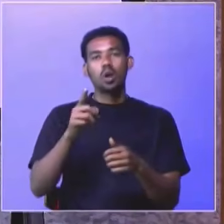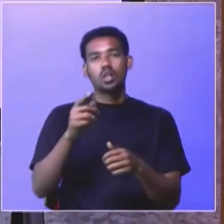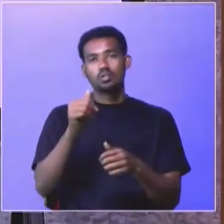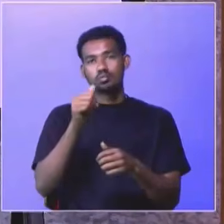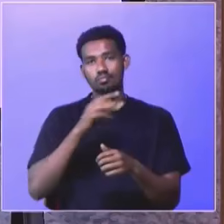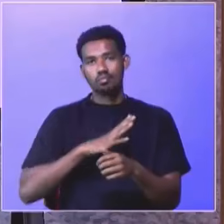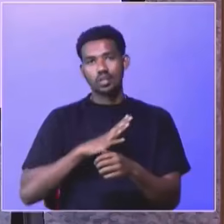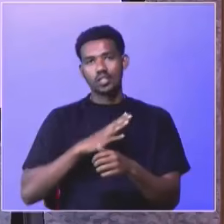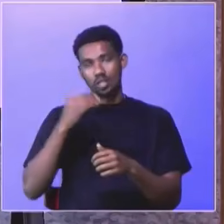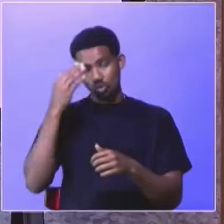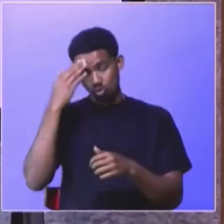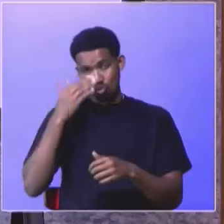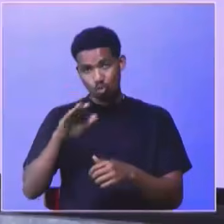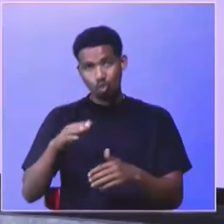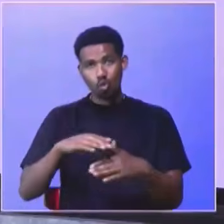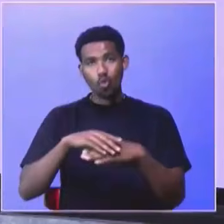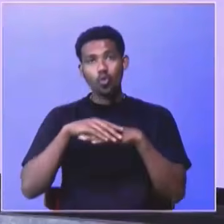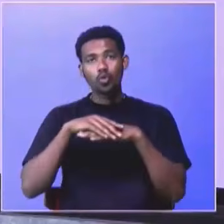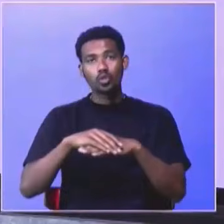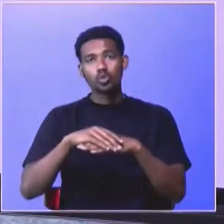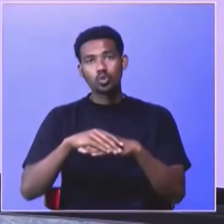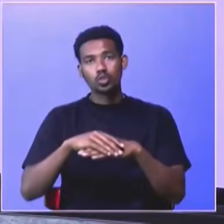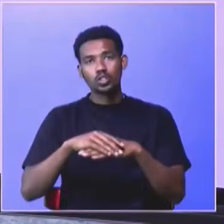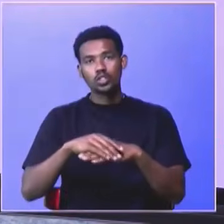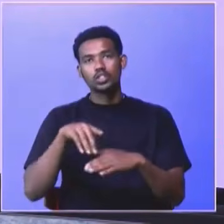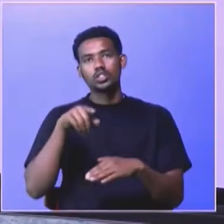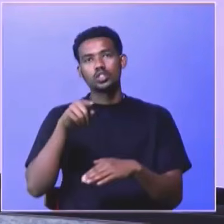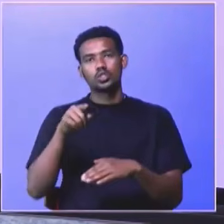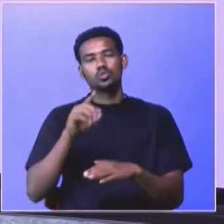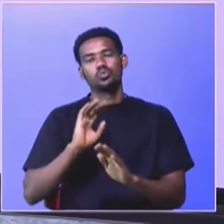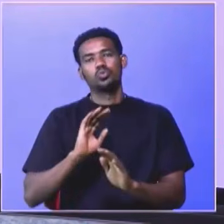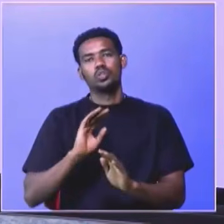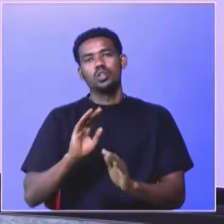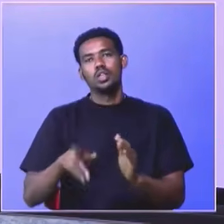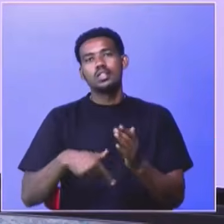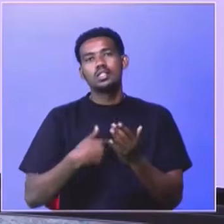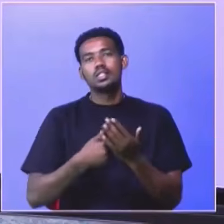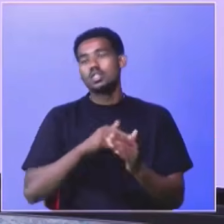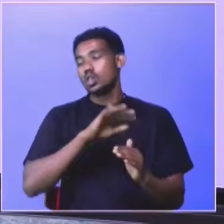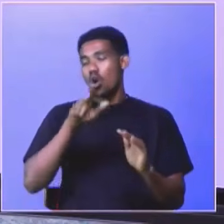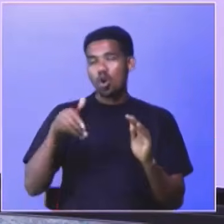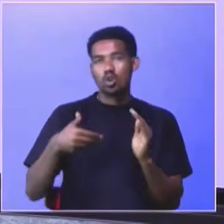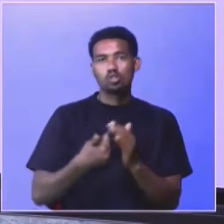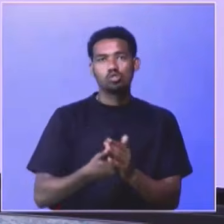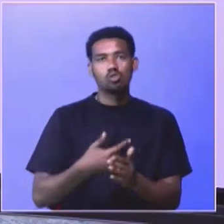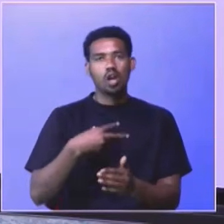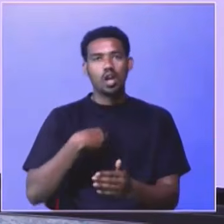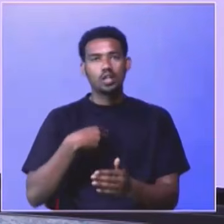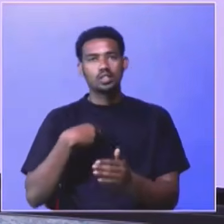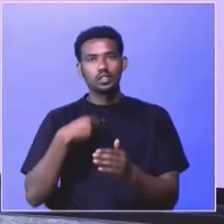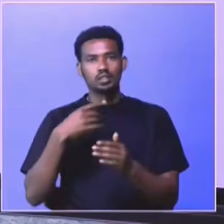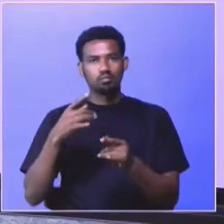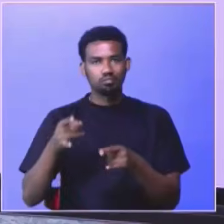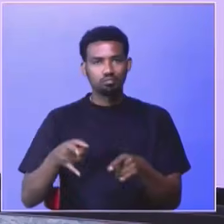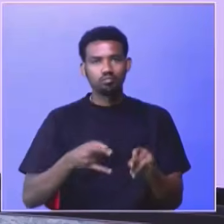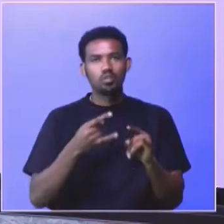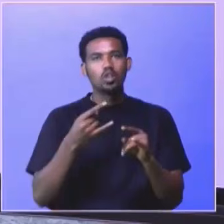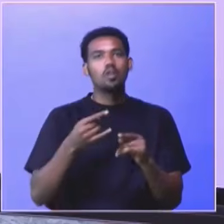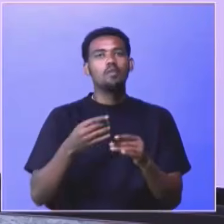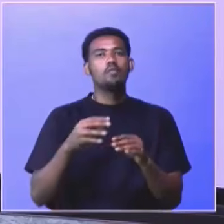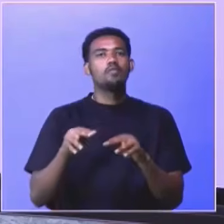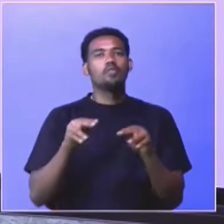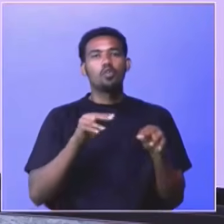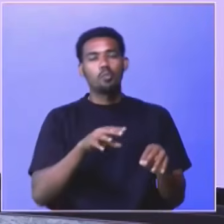don't know, that introducing yourself. So, these are also has a methods by using formal